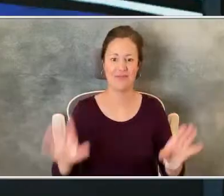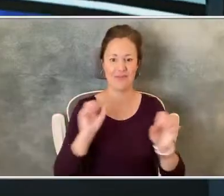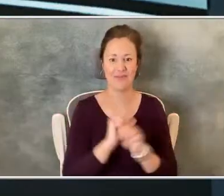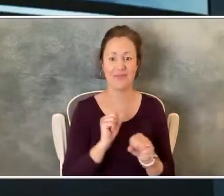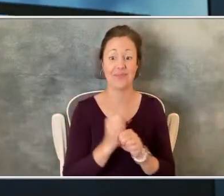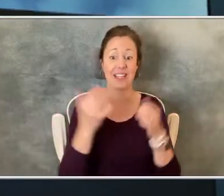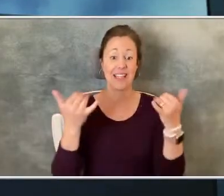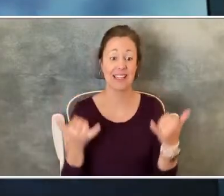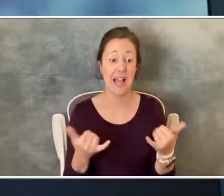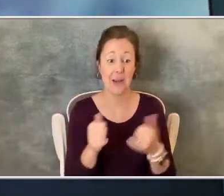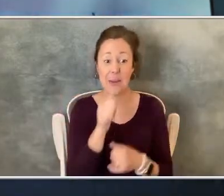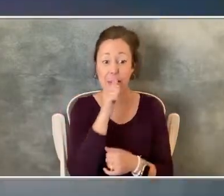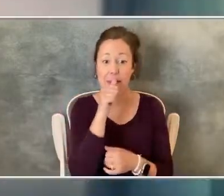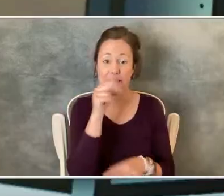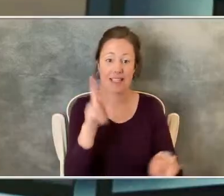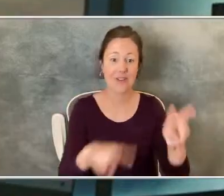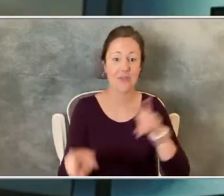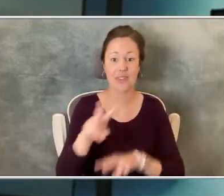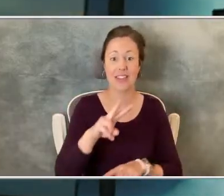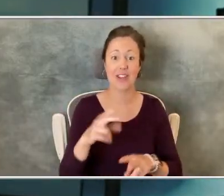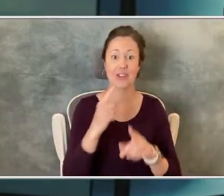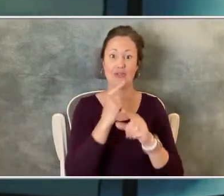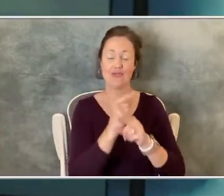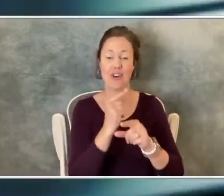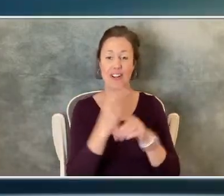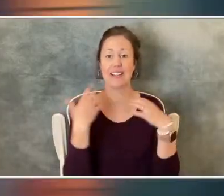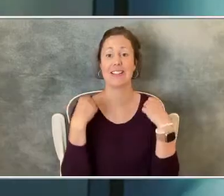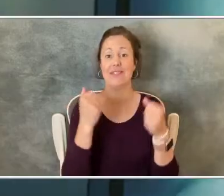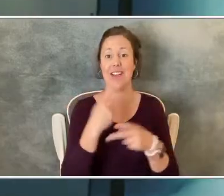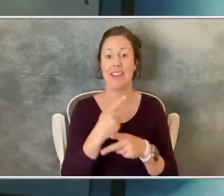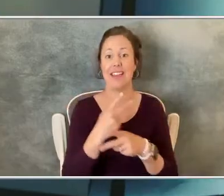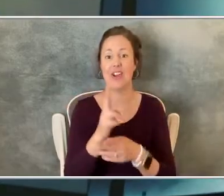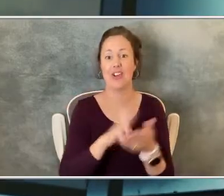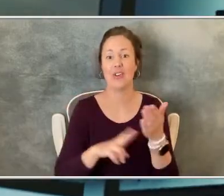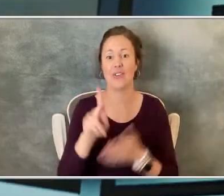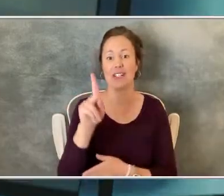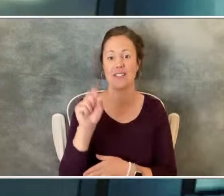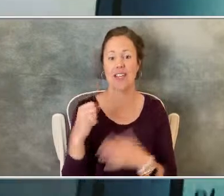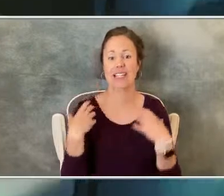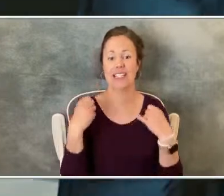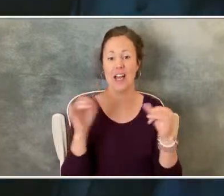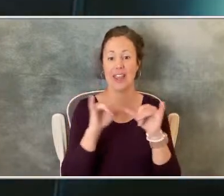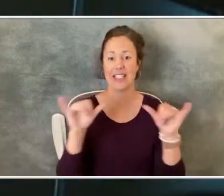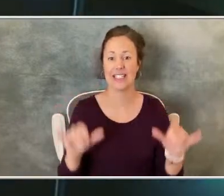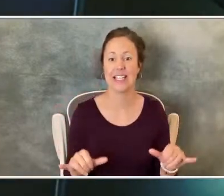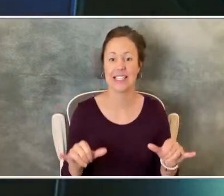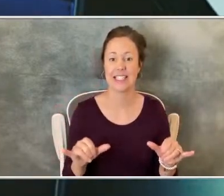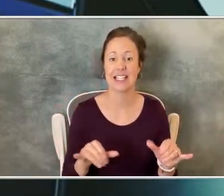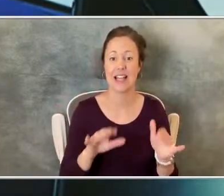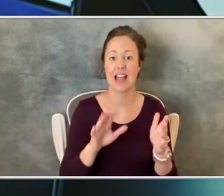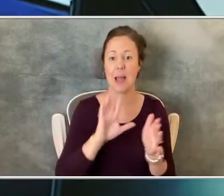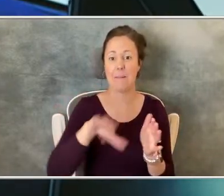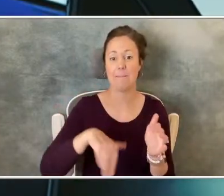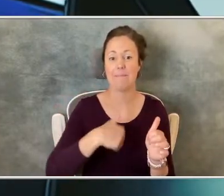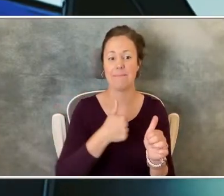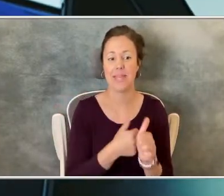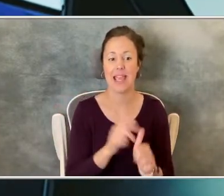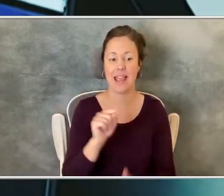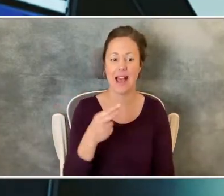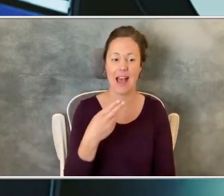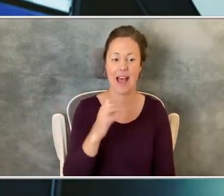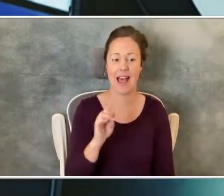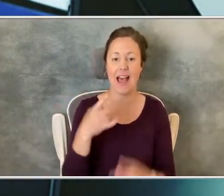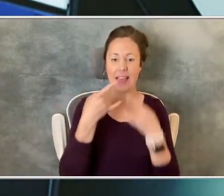secret look into the guardians of healthcare at the University of Kansas Health System. Let's go behind the